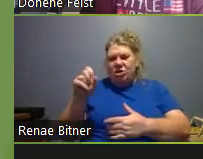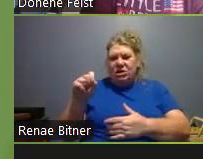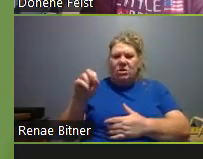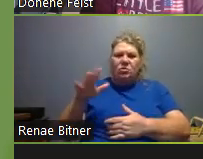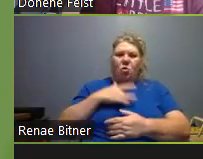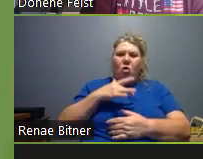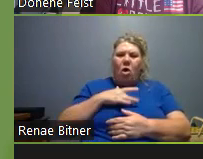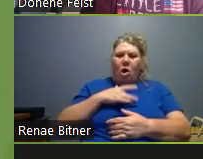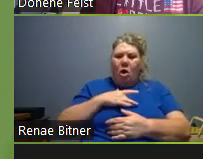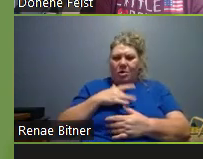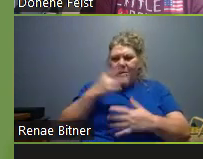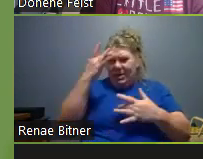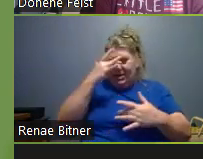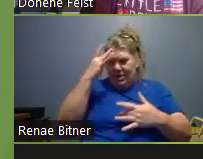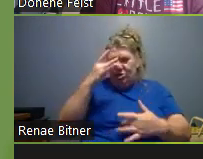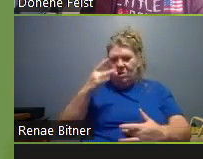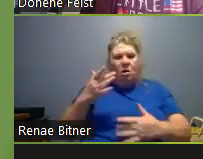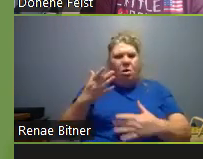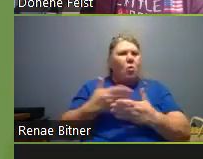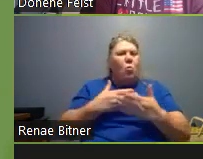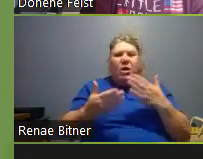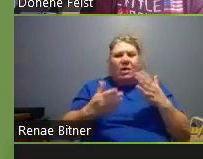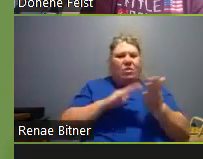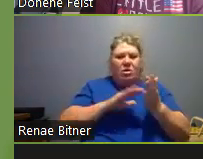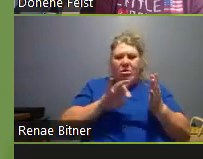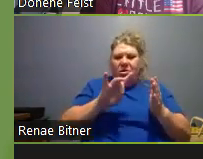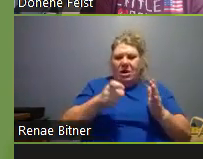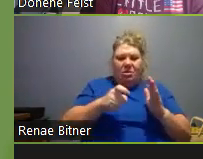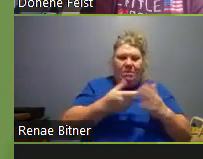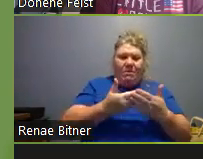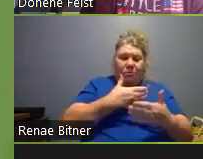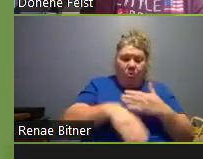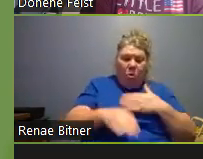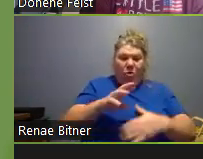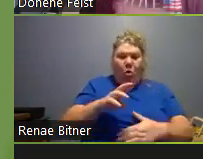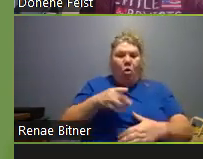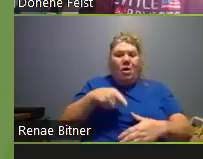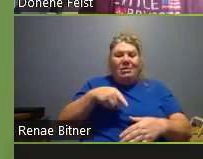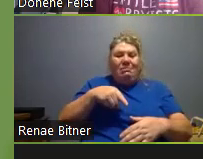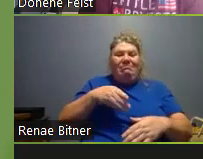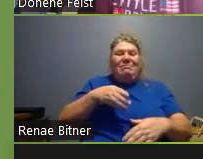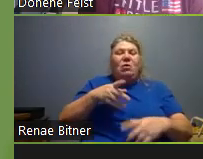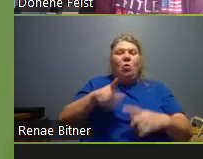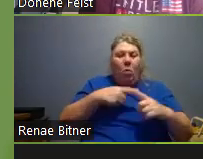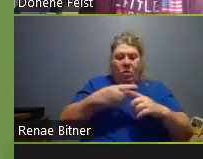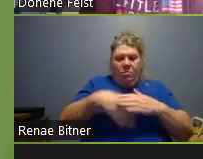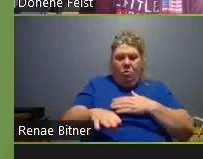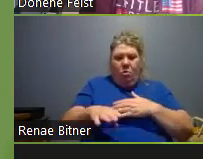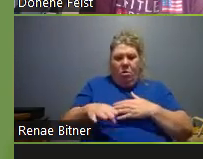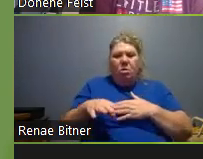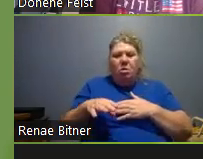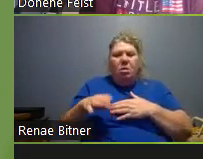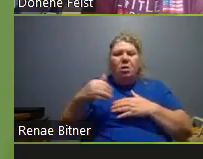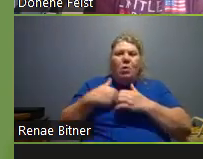are prenatally diagnosed with or given that at-birth diagnosis. So we have a separate